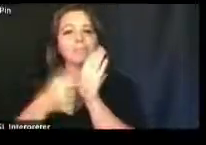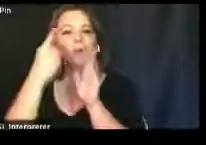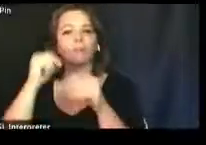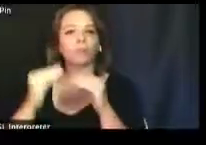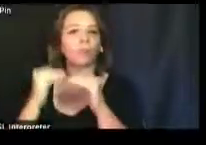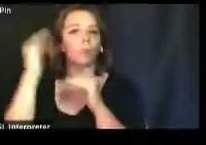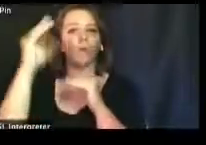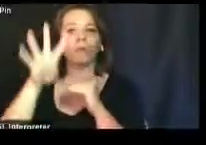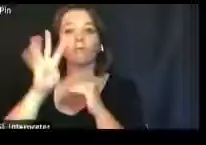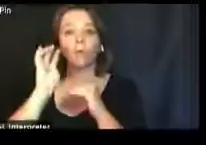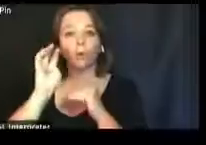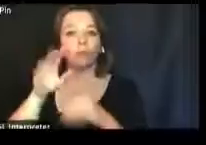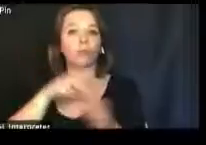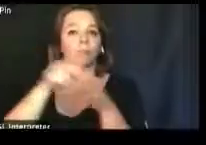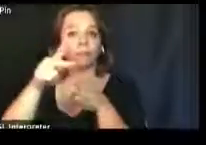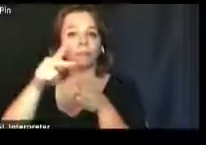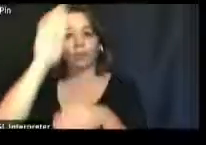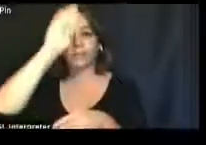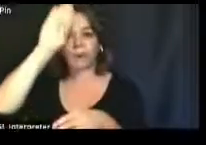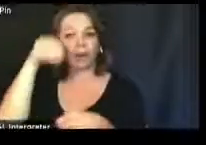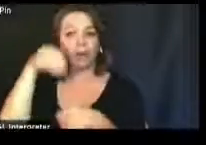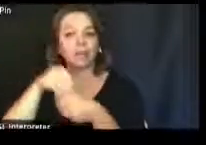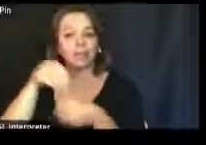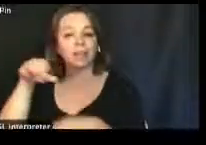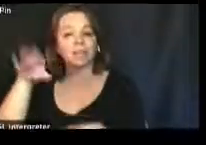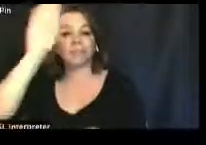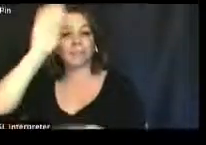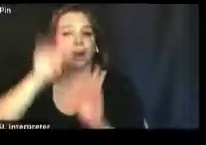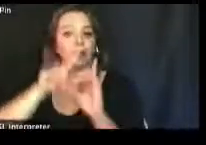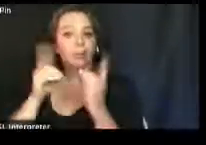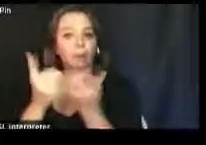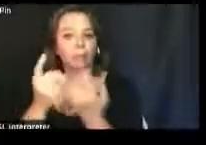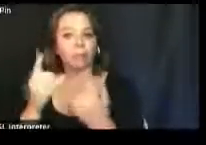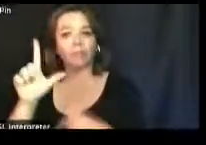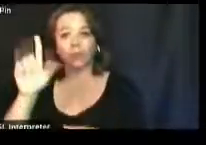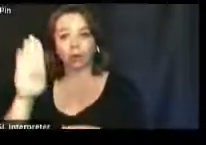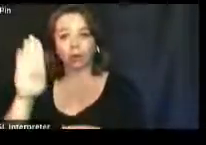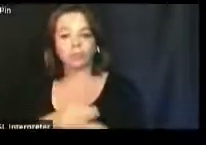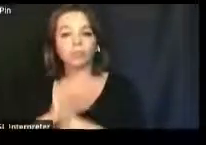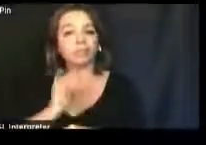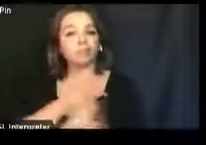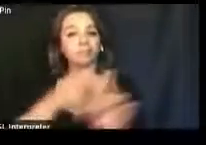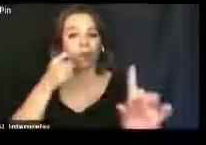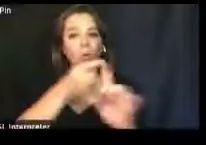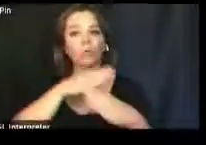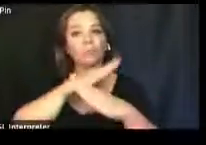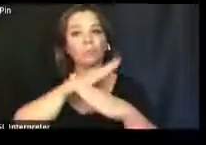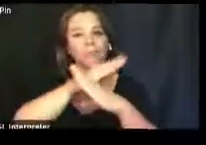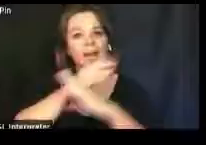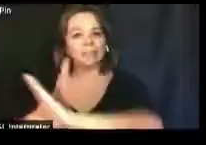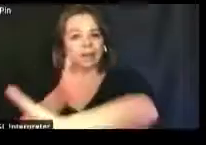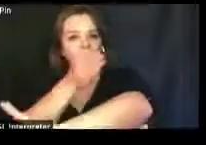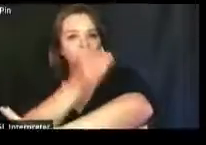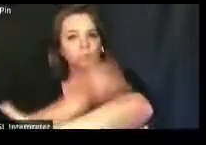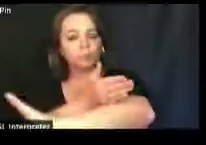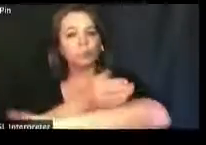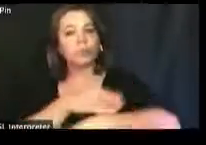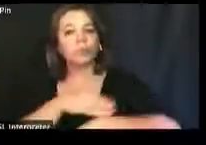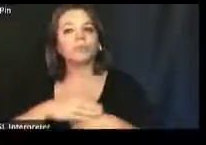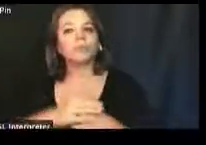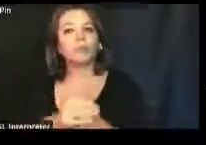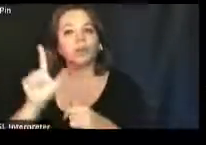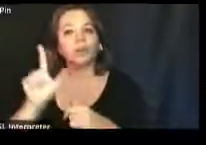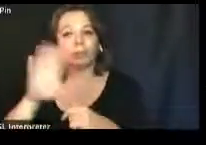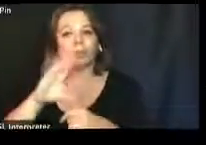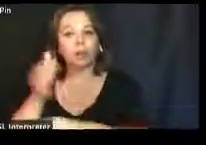professional firefighters of the Long Beach Fire Department. Our mission is to protect and advance the cause of Long Beach firefighters and to improve the lives